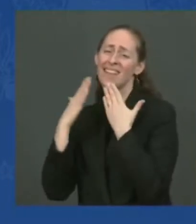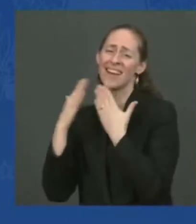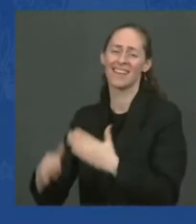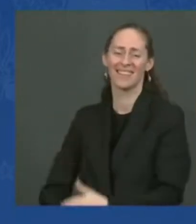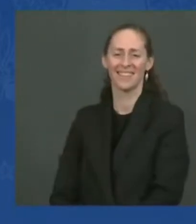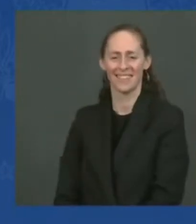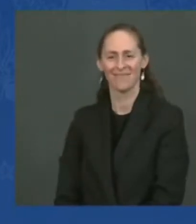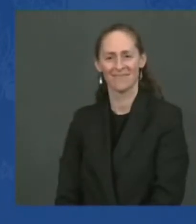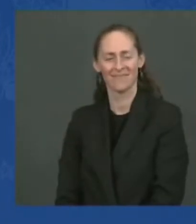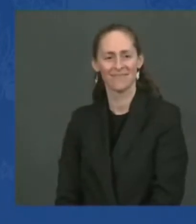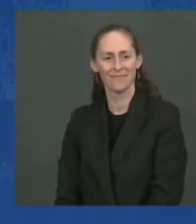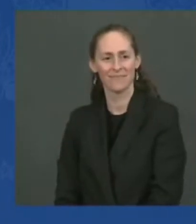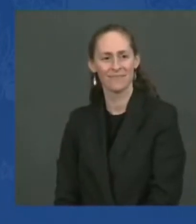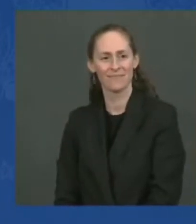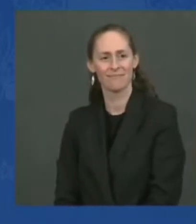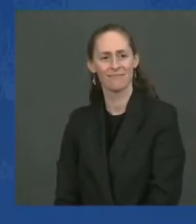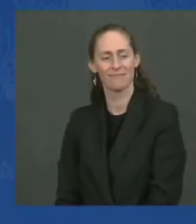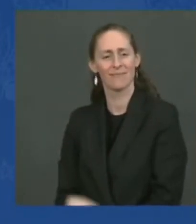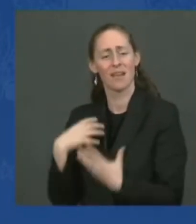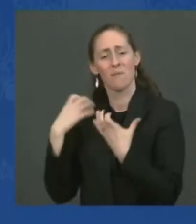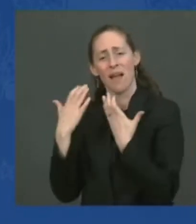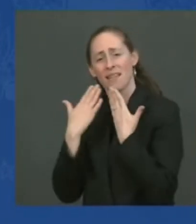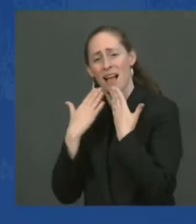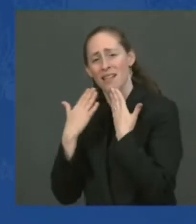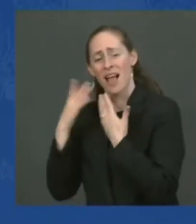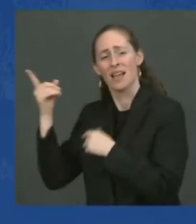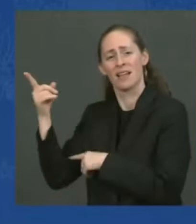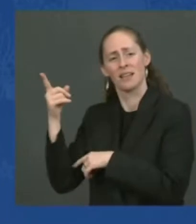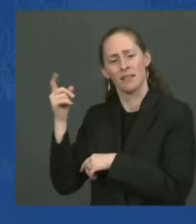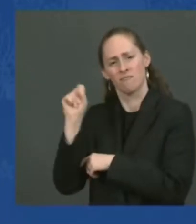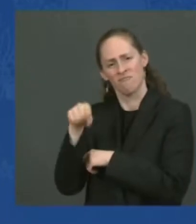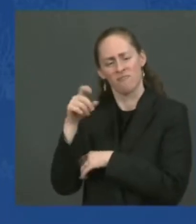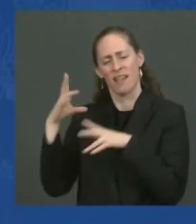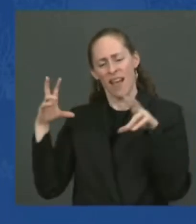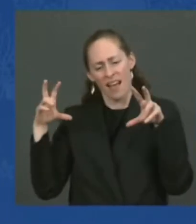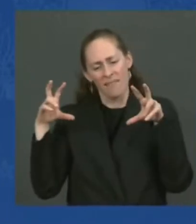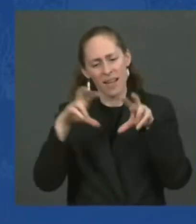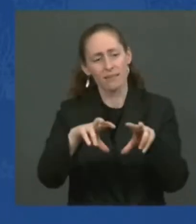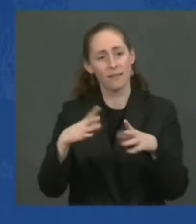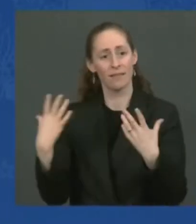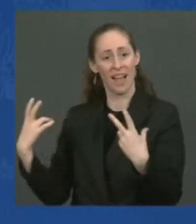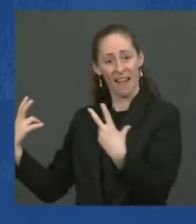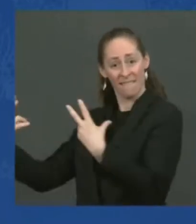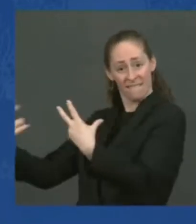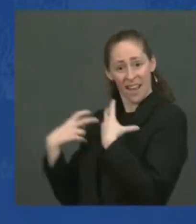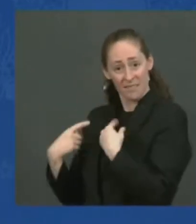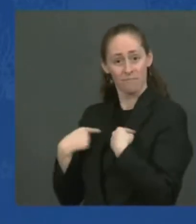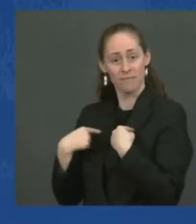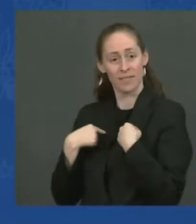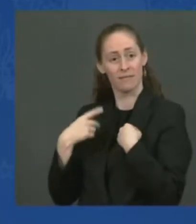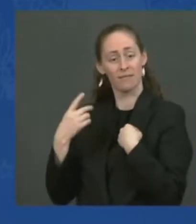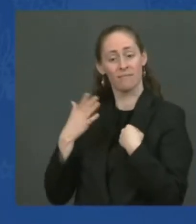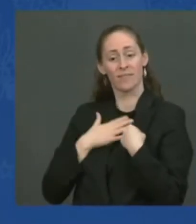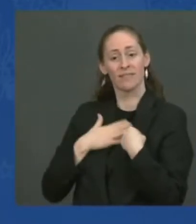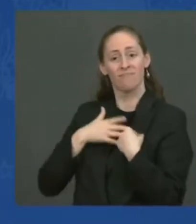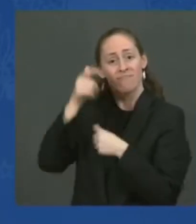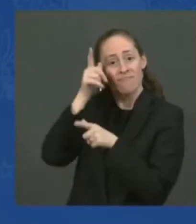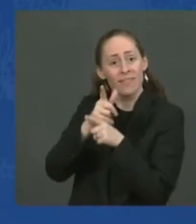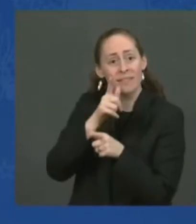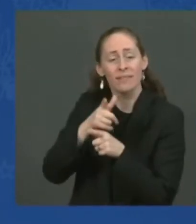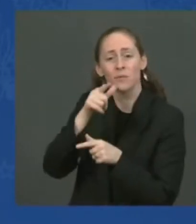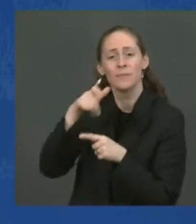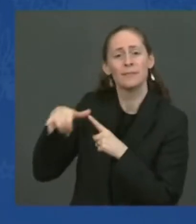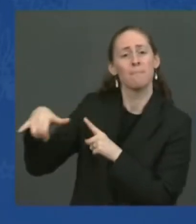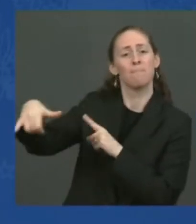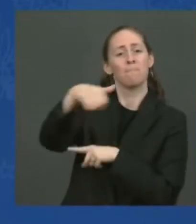I want to thank him for investing in me, workers like me, my brothers and sisters, all throughout